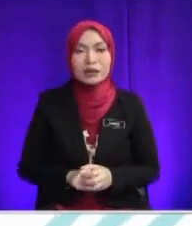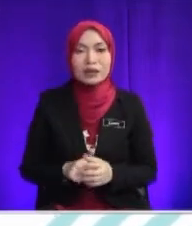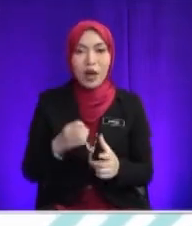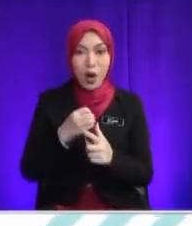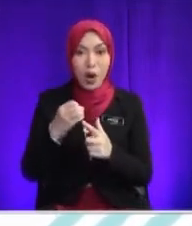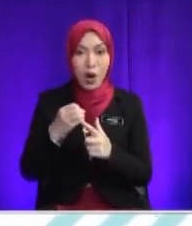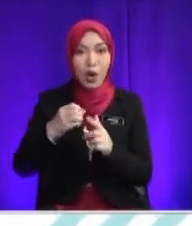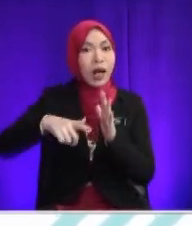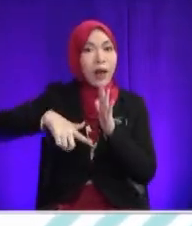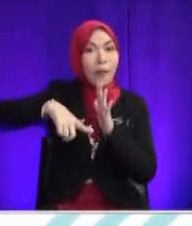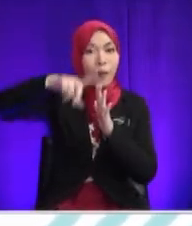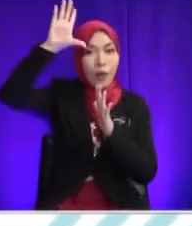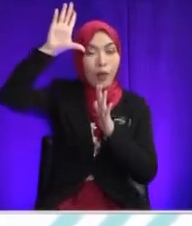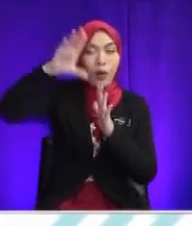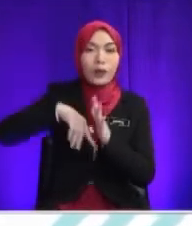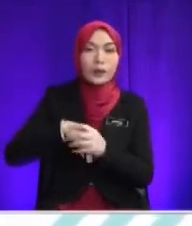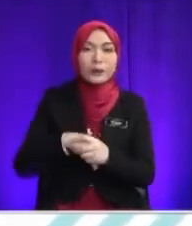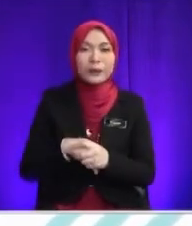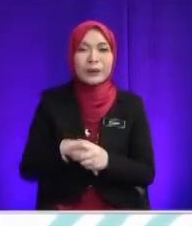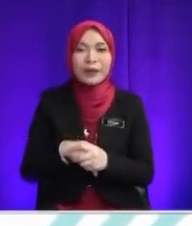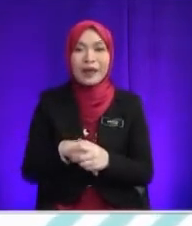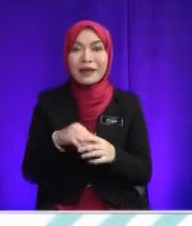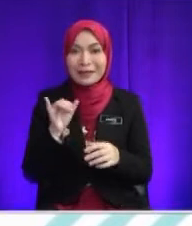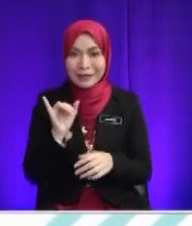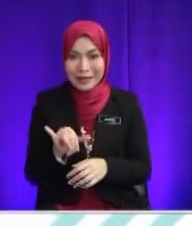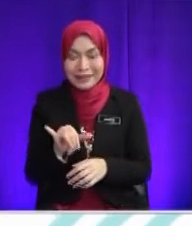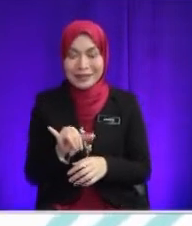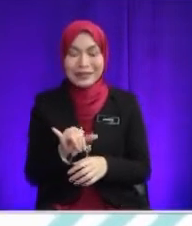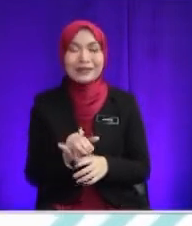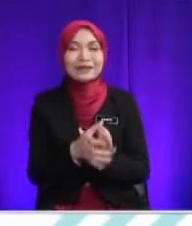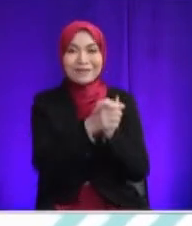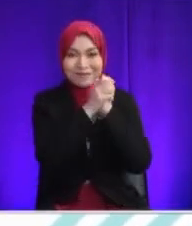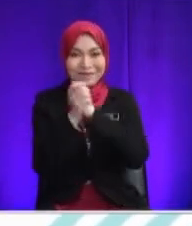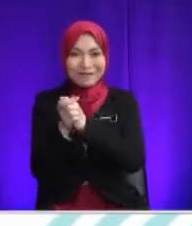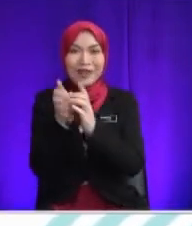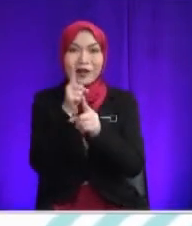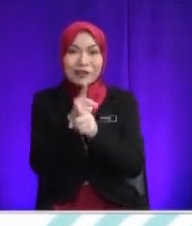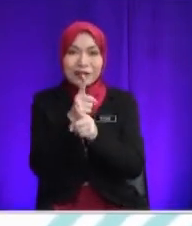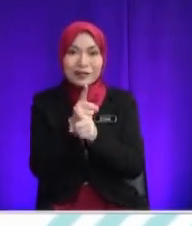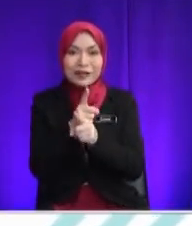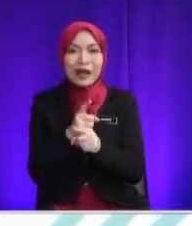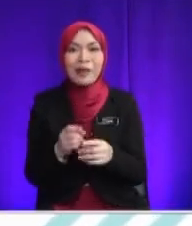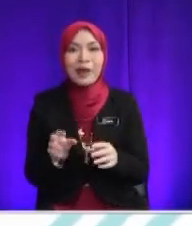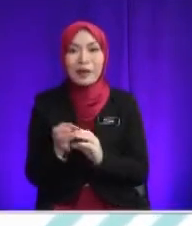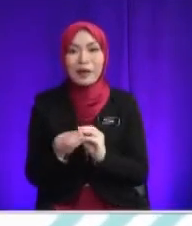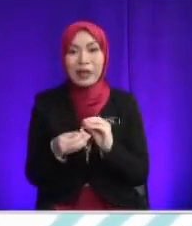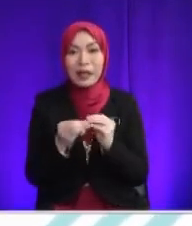Yes, well done, Shikin. Thank you. Next, for number 4. Can we have another volunteer?